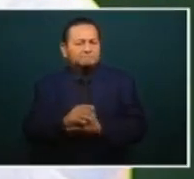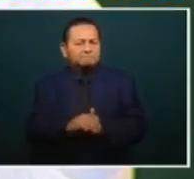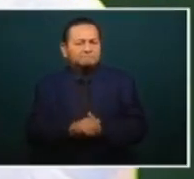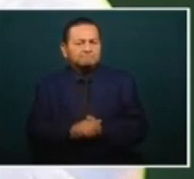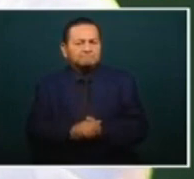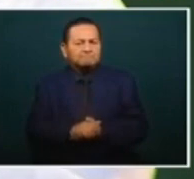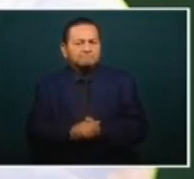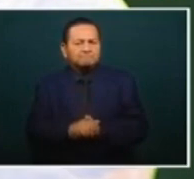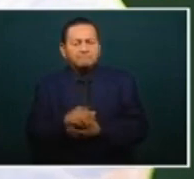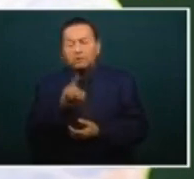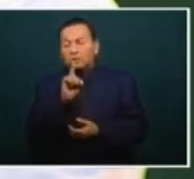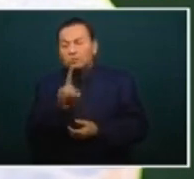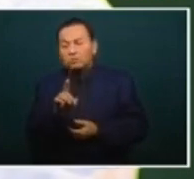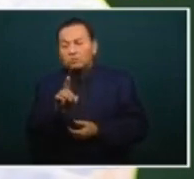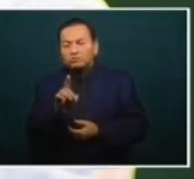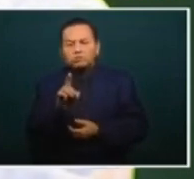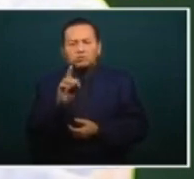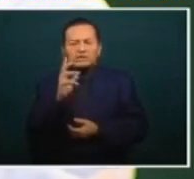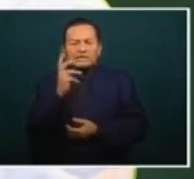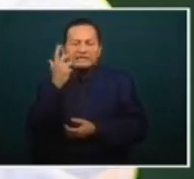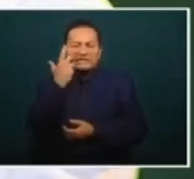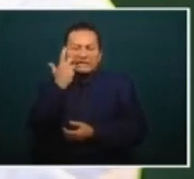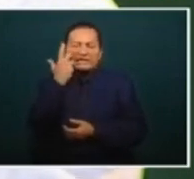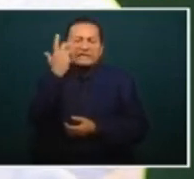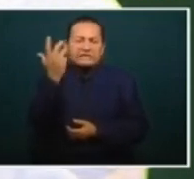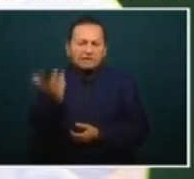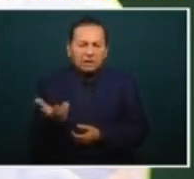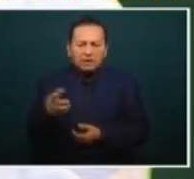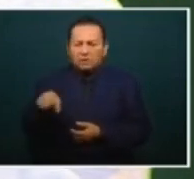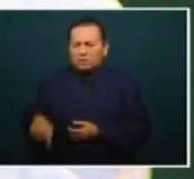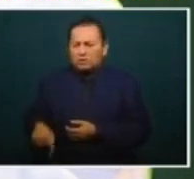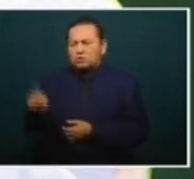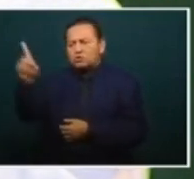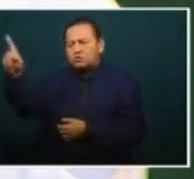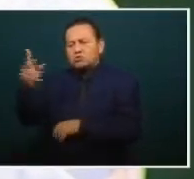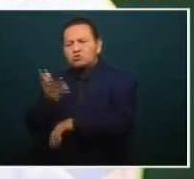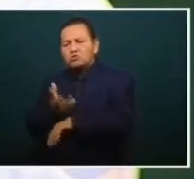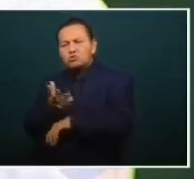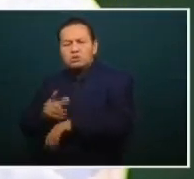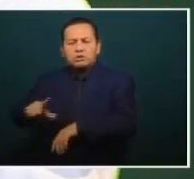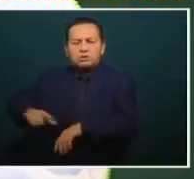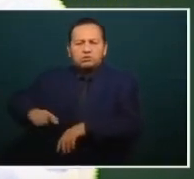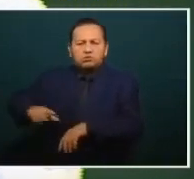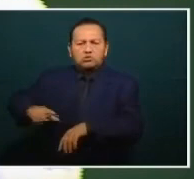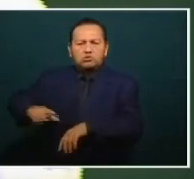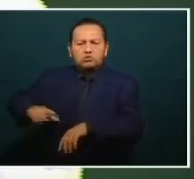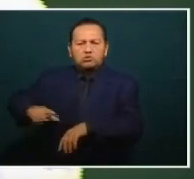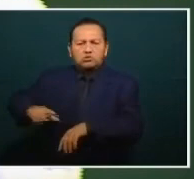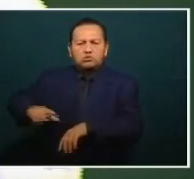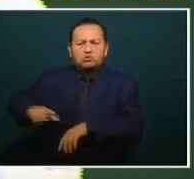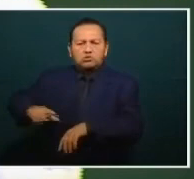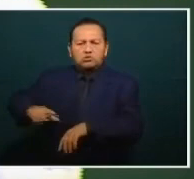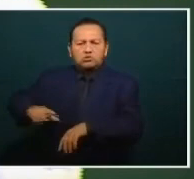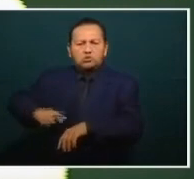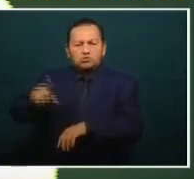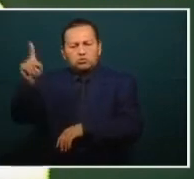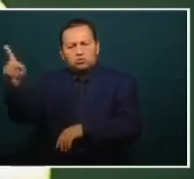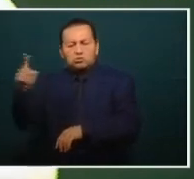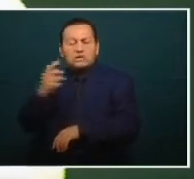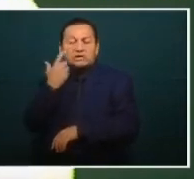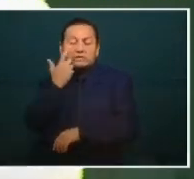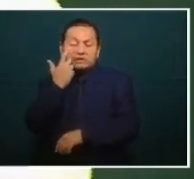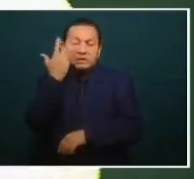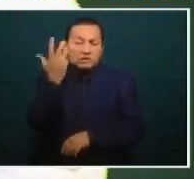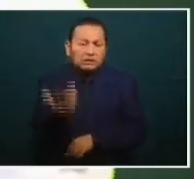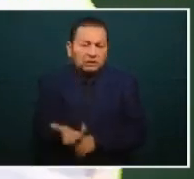the pretensión del gobierno de Estados Unidos, the plan of the